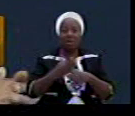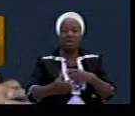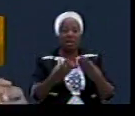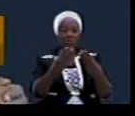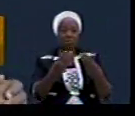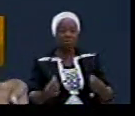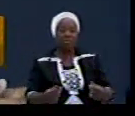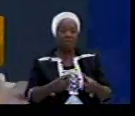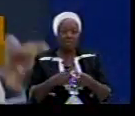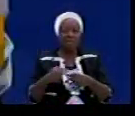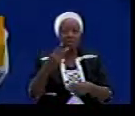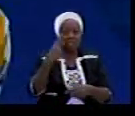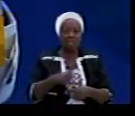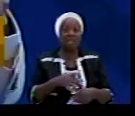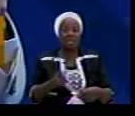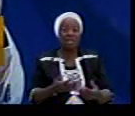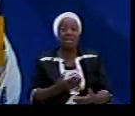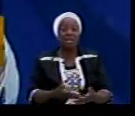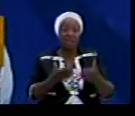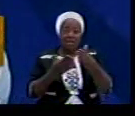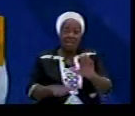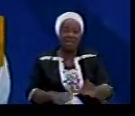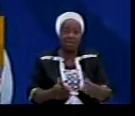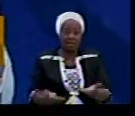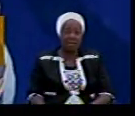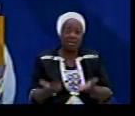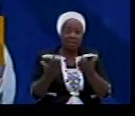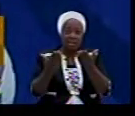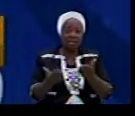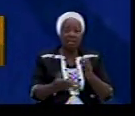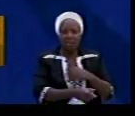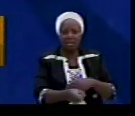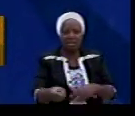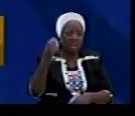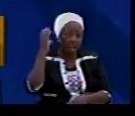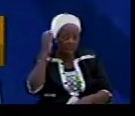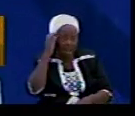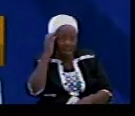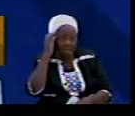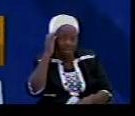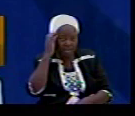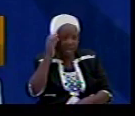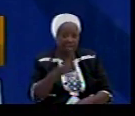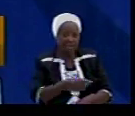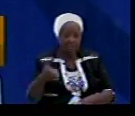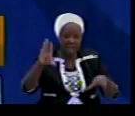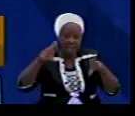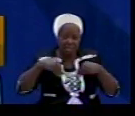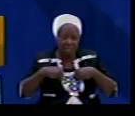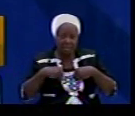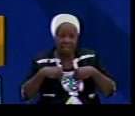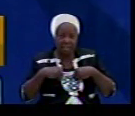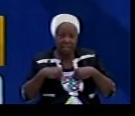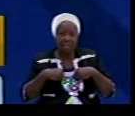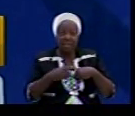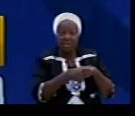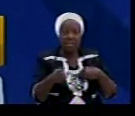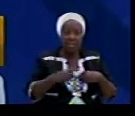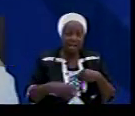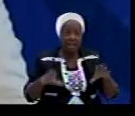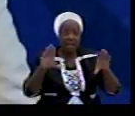dead rising. They heard, they accepted, they